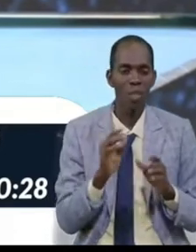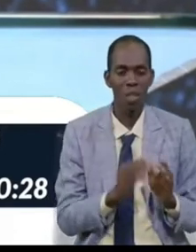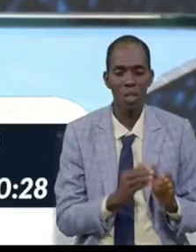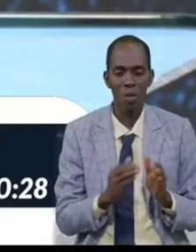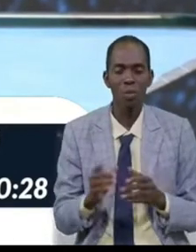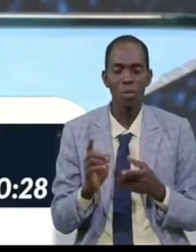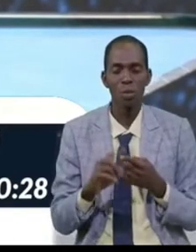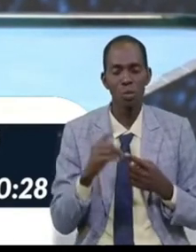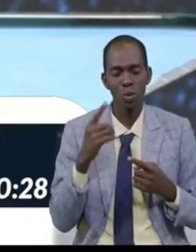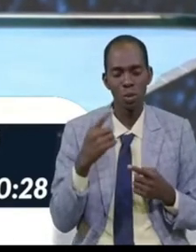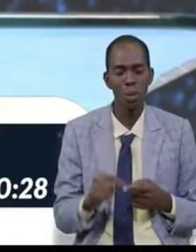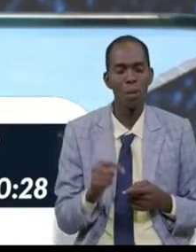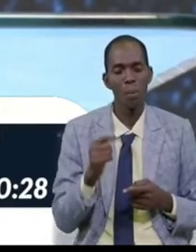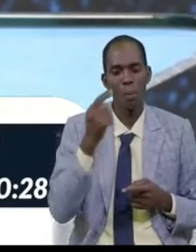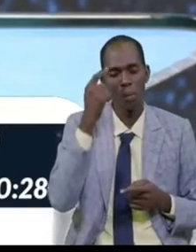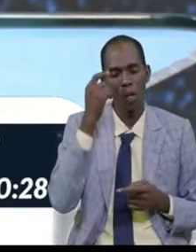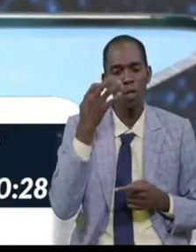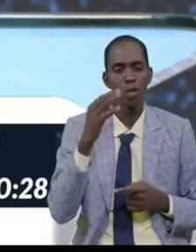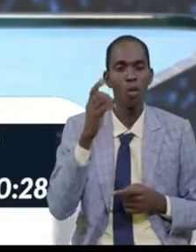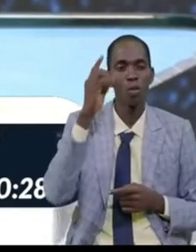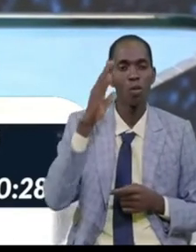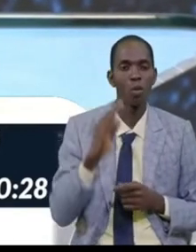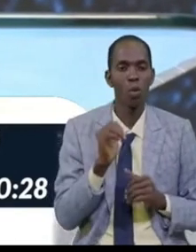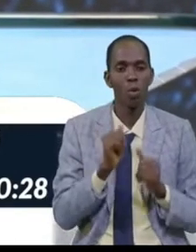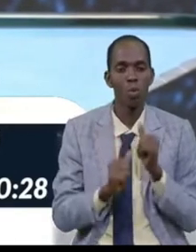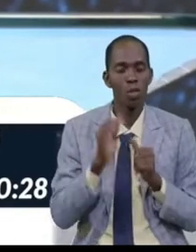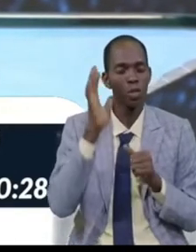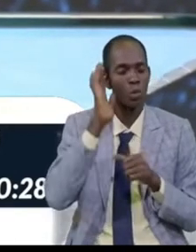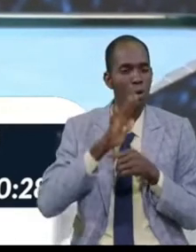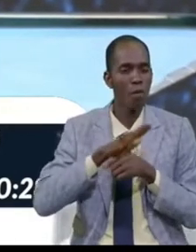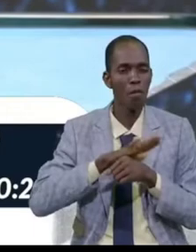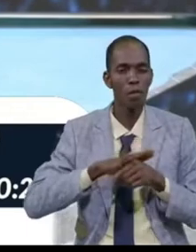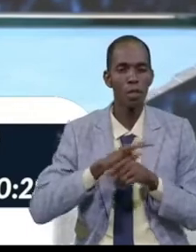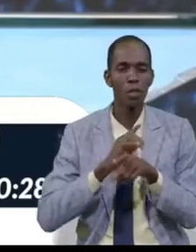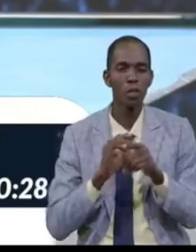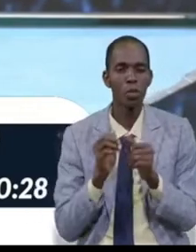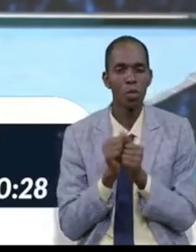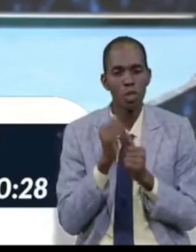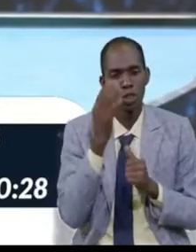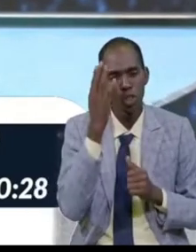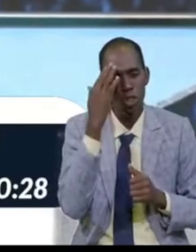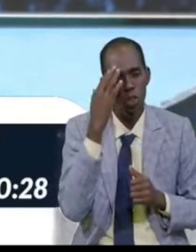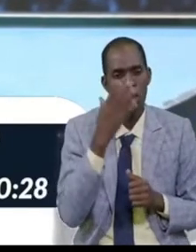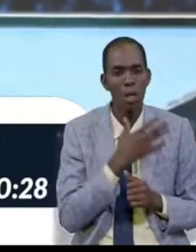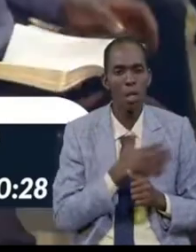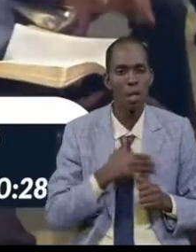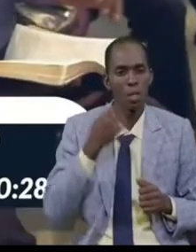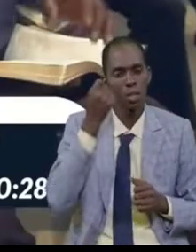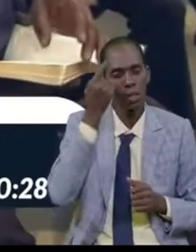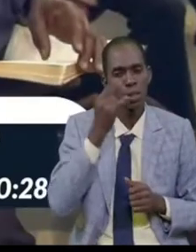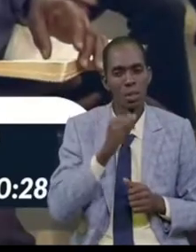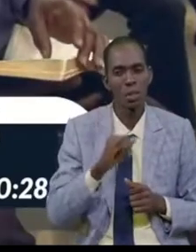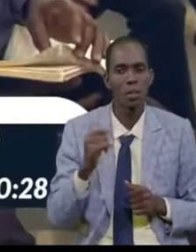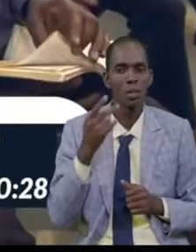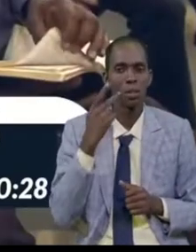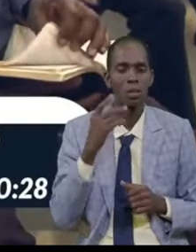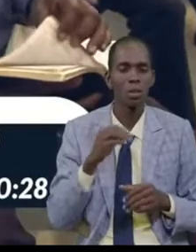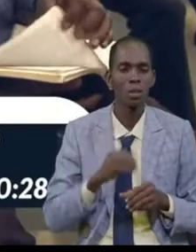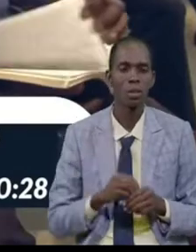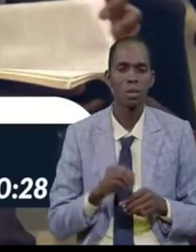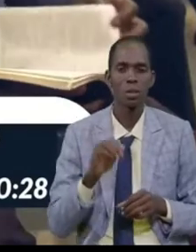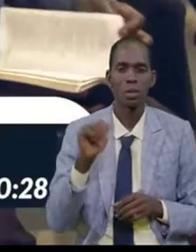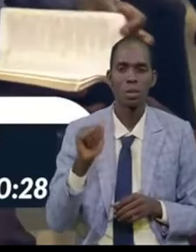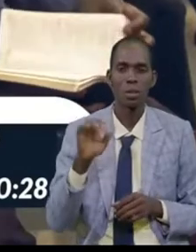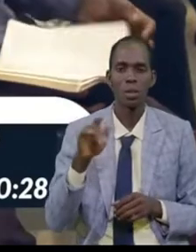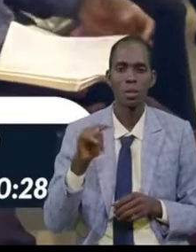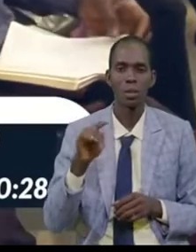God, which shall feed you with knowledge and understanding. Acts chapter 20, we're looking